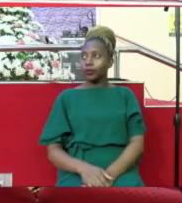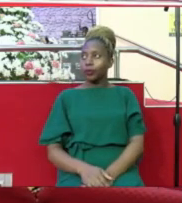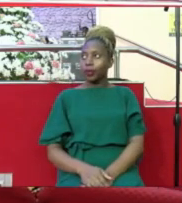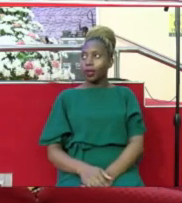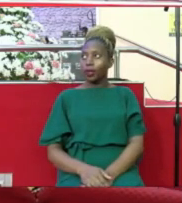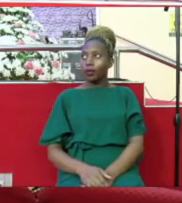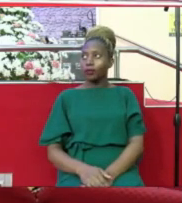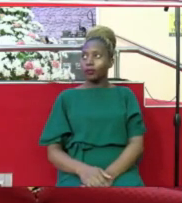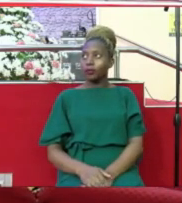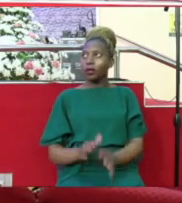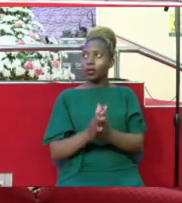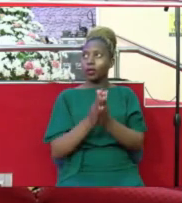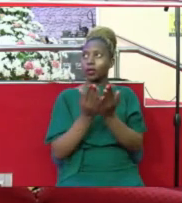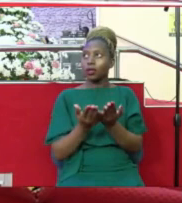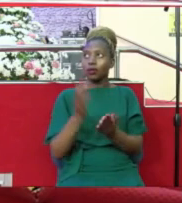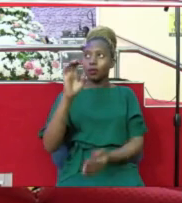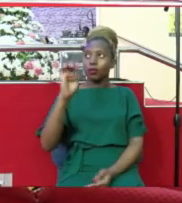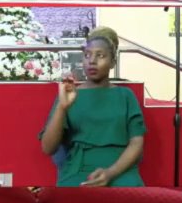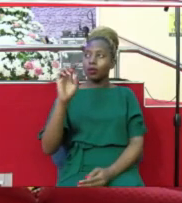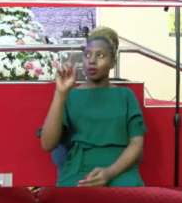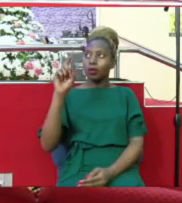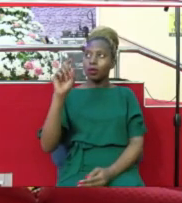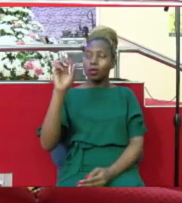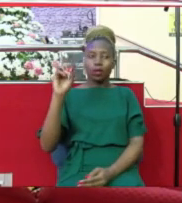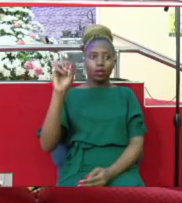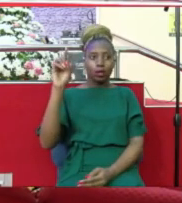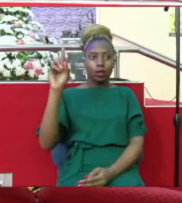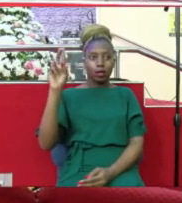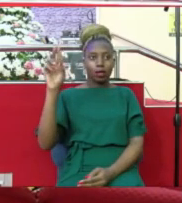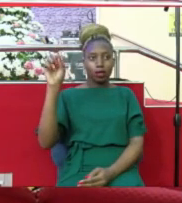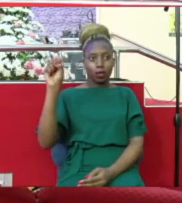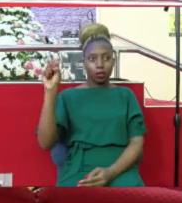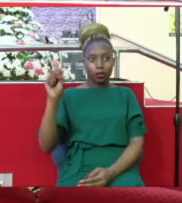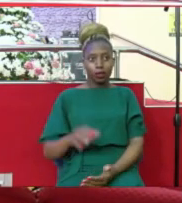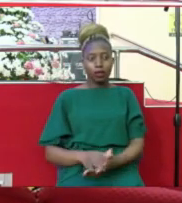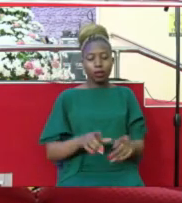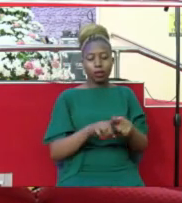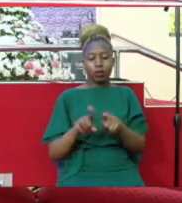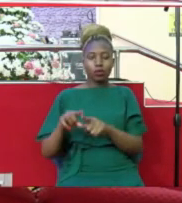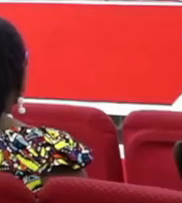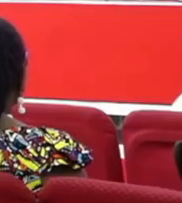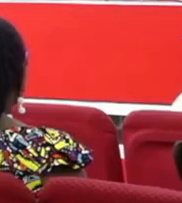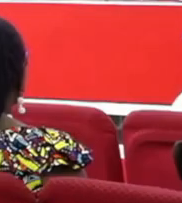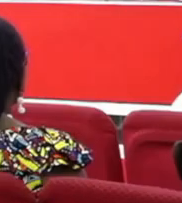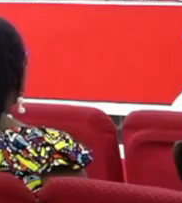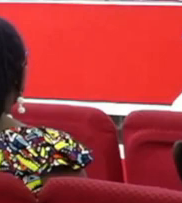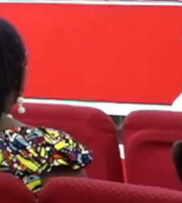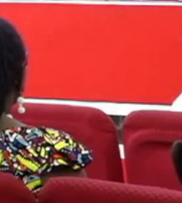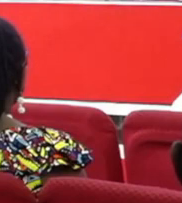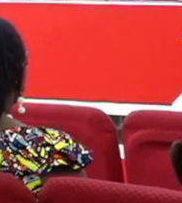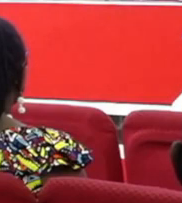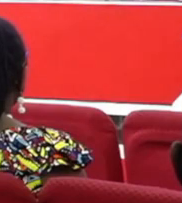so this morning we'll find our reading in Genesis 1. Verse 3. Verse 1